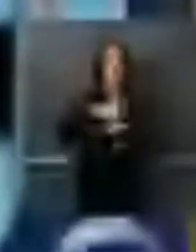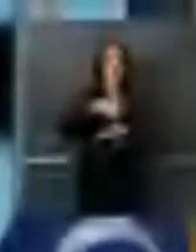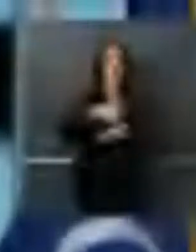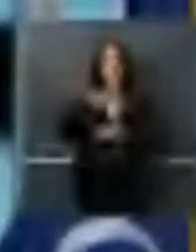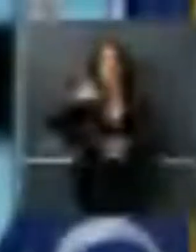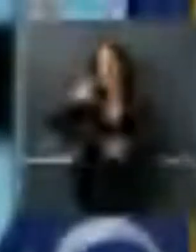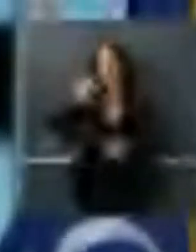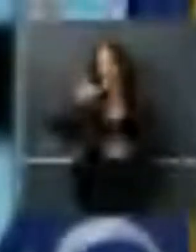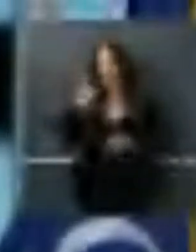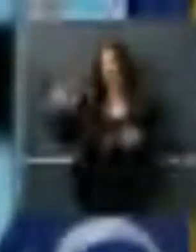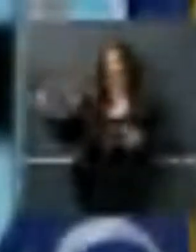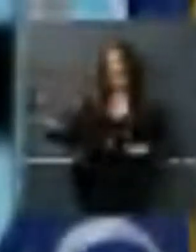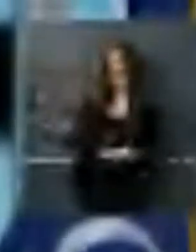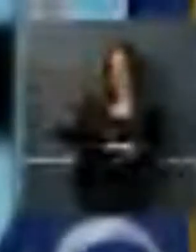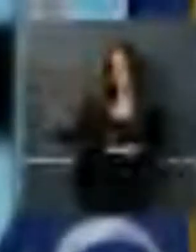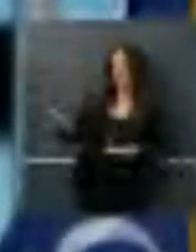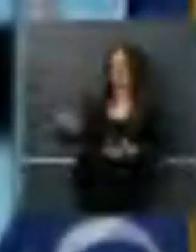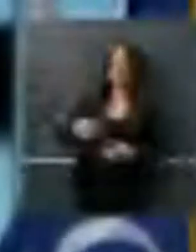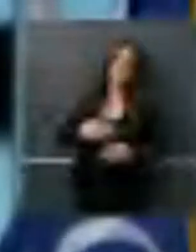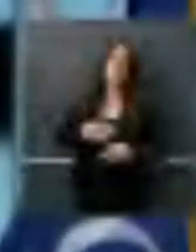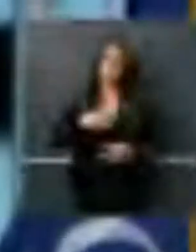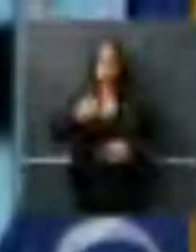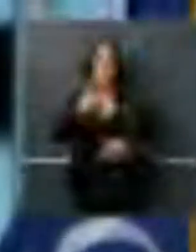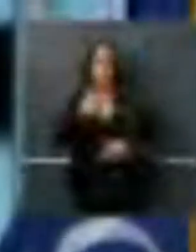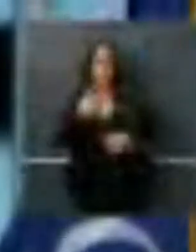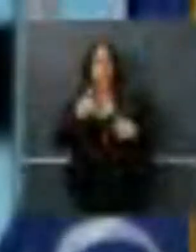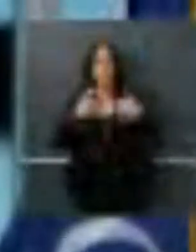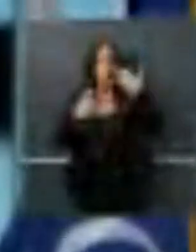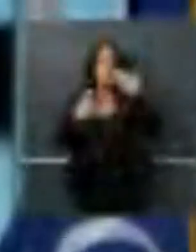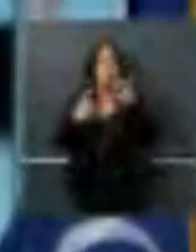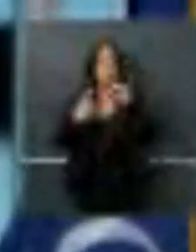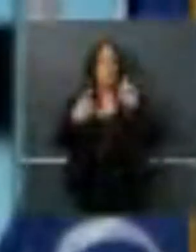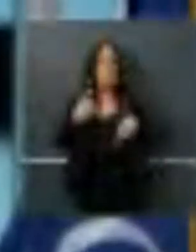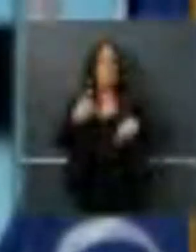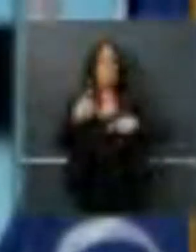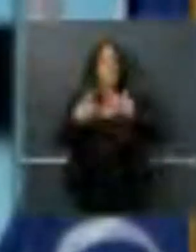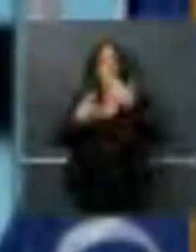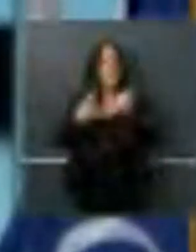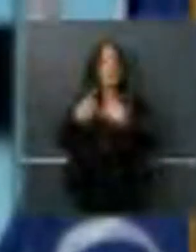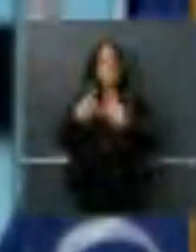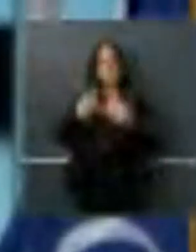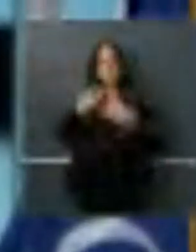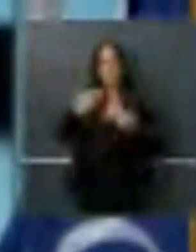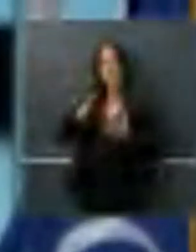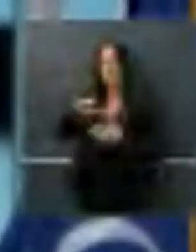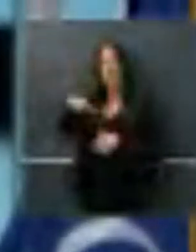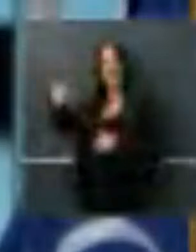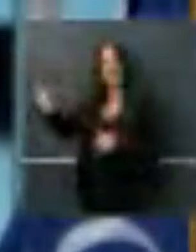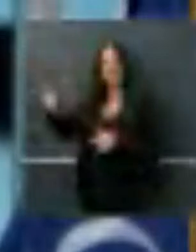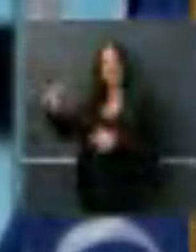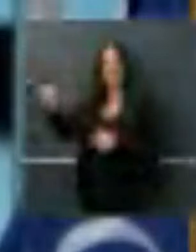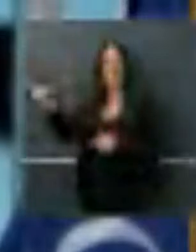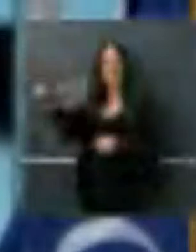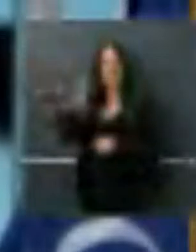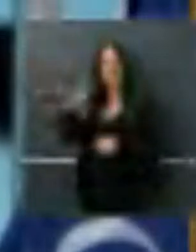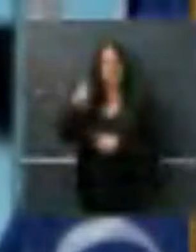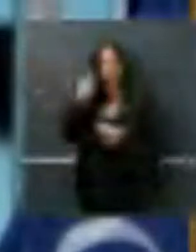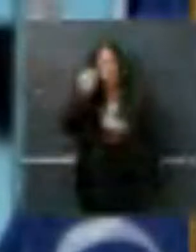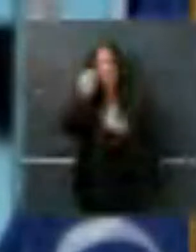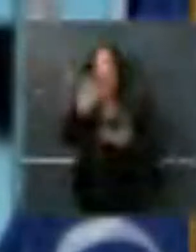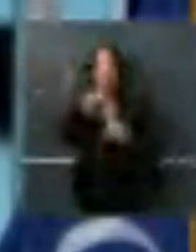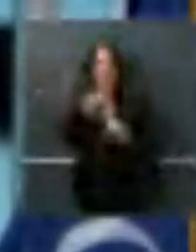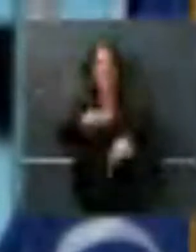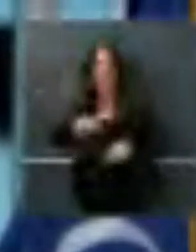best to defer to someone that does. And so let me ask Dr. Galley to come up, and perhaps he knows more specific about the May model you're